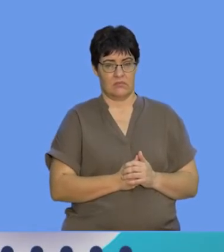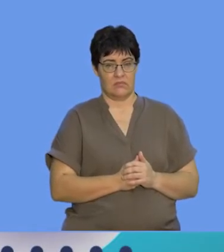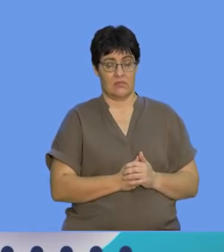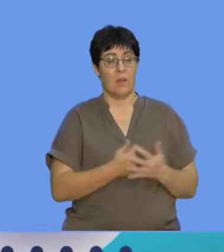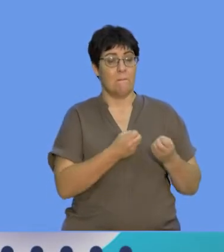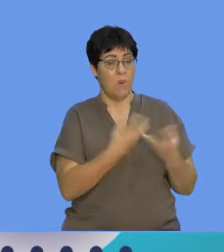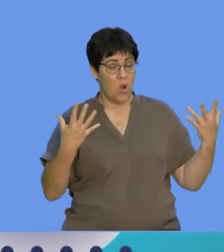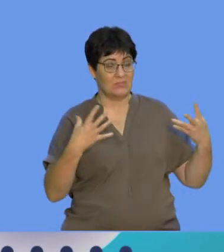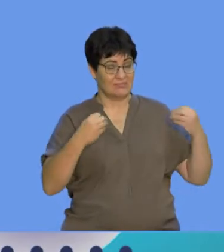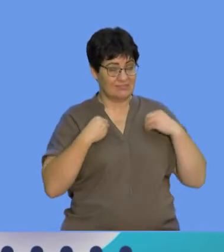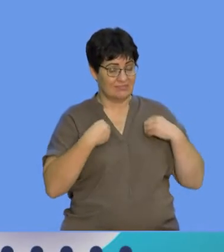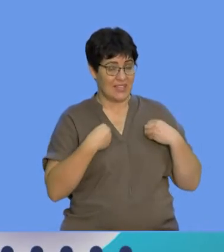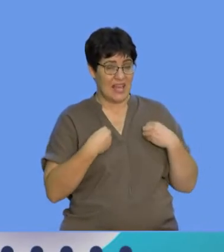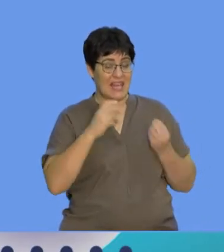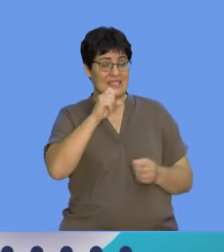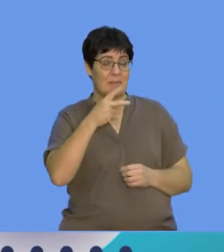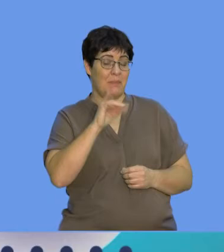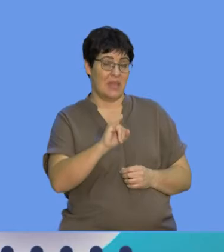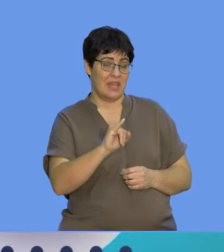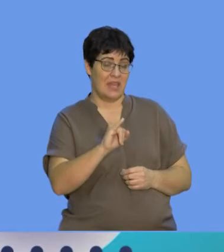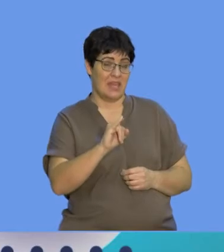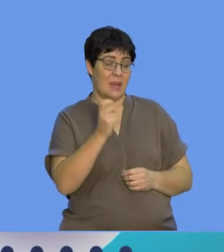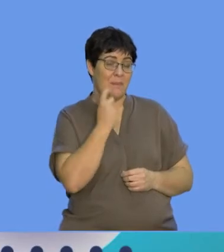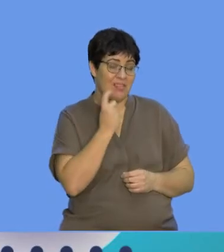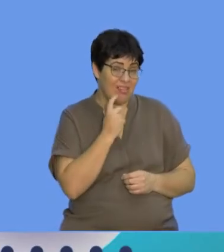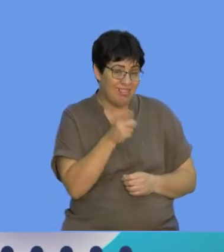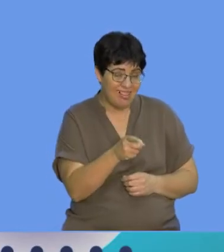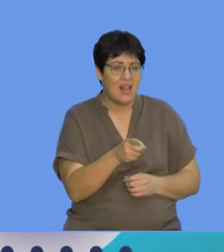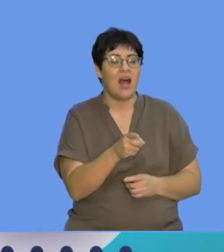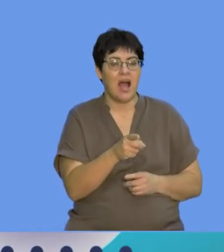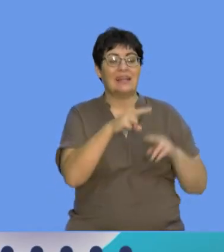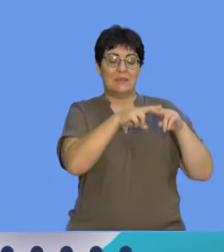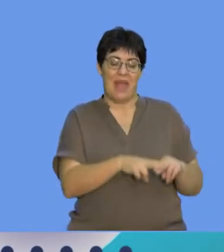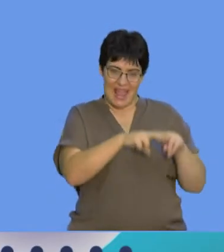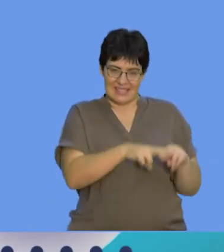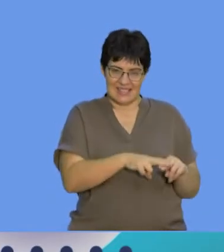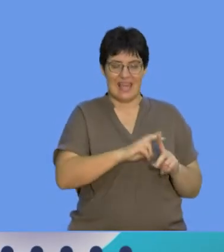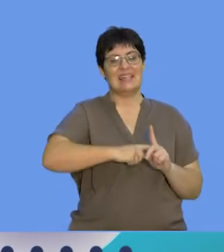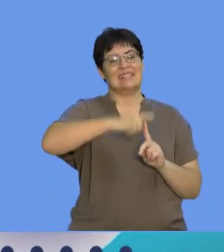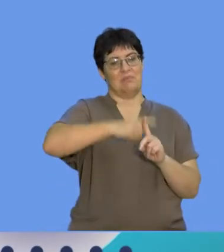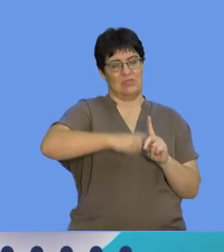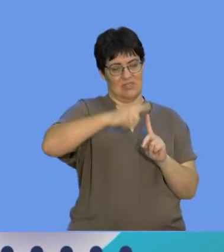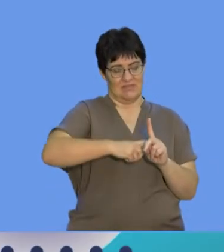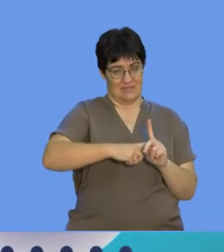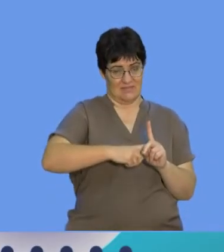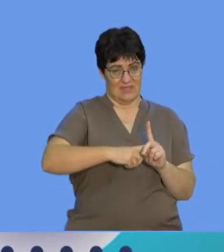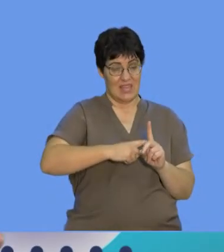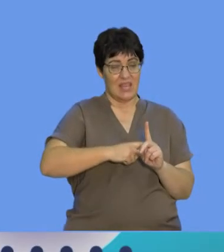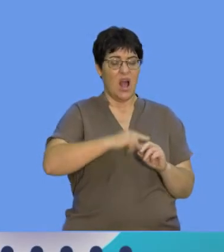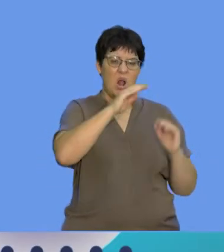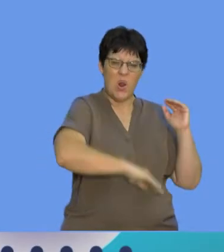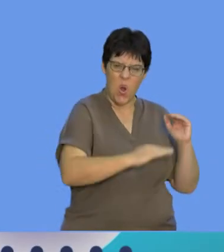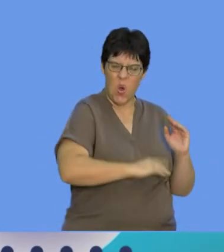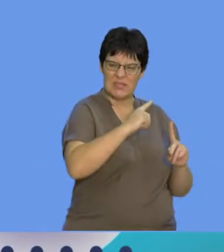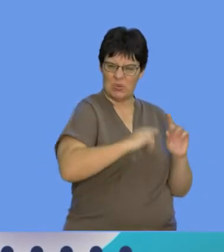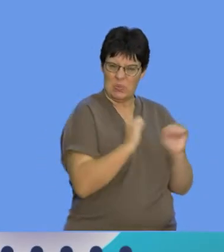property of semi-metal is that their conductivity actually depends at the temperature in which they exist. At a lower temperature,